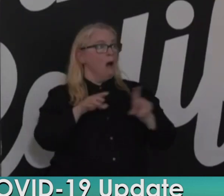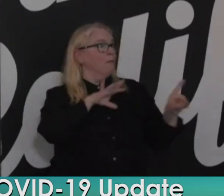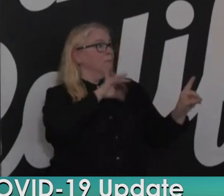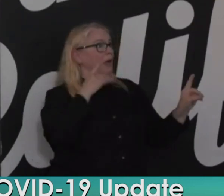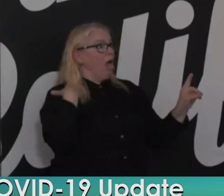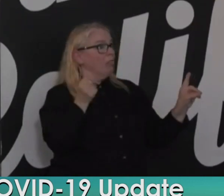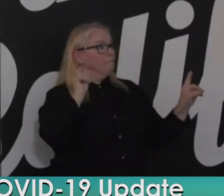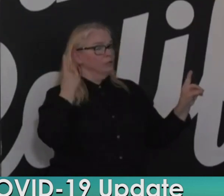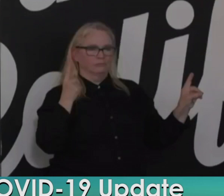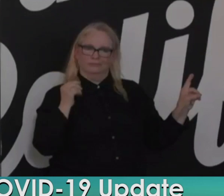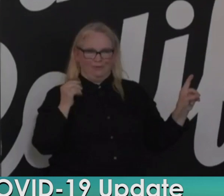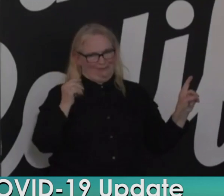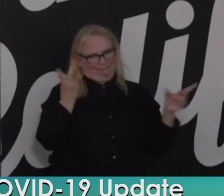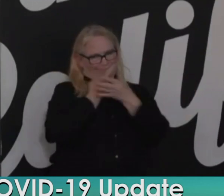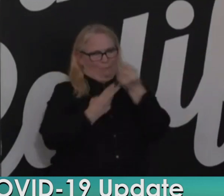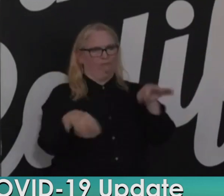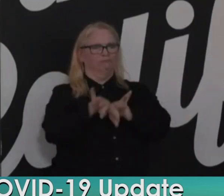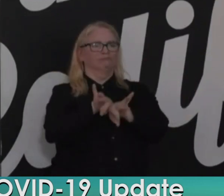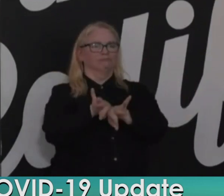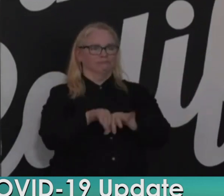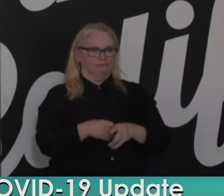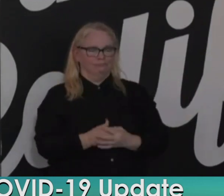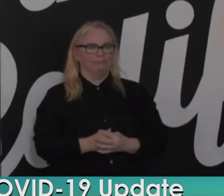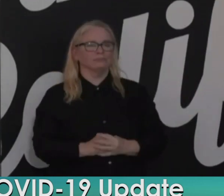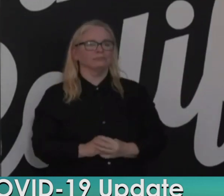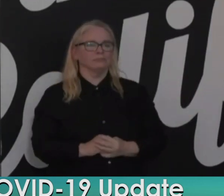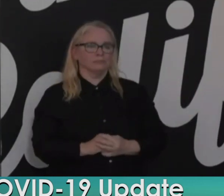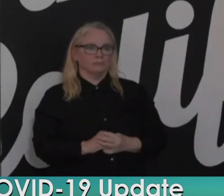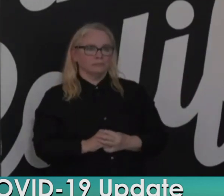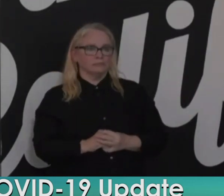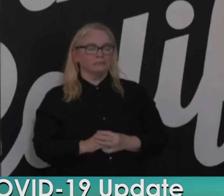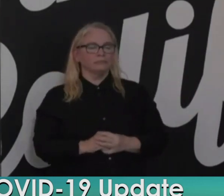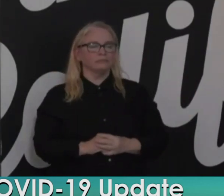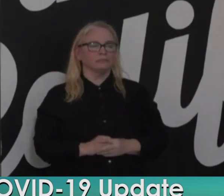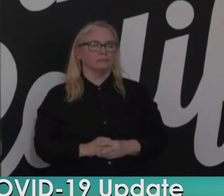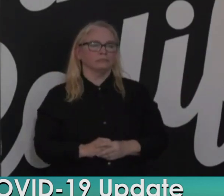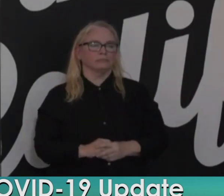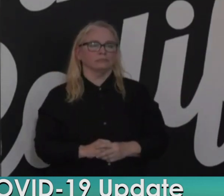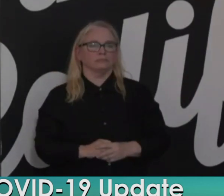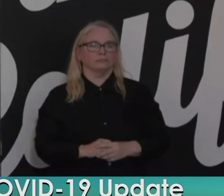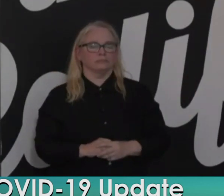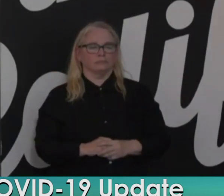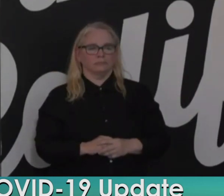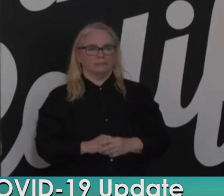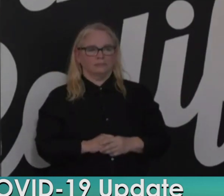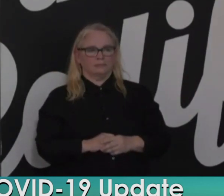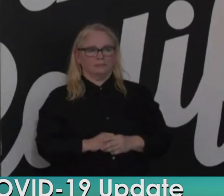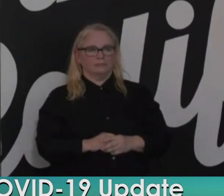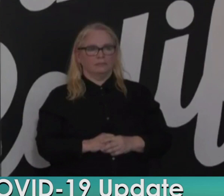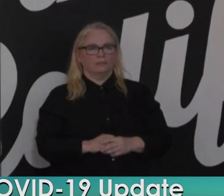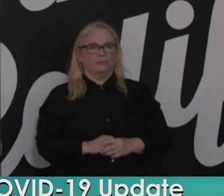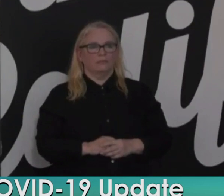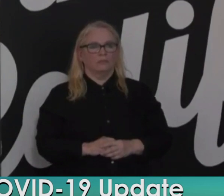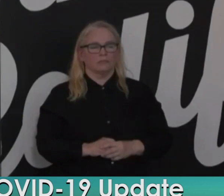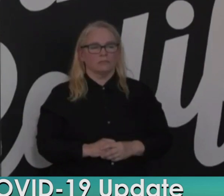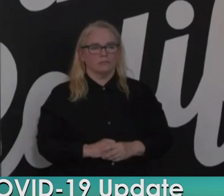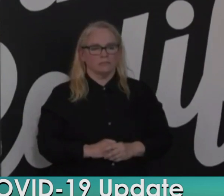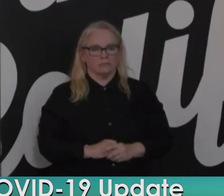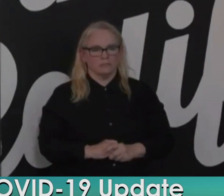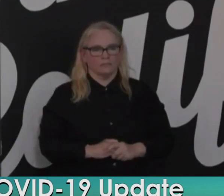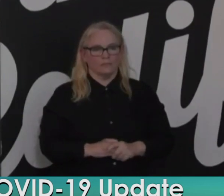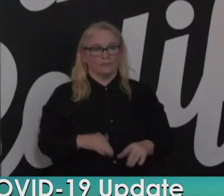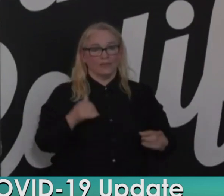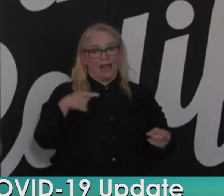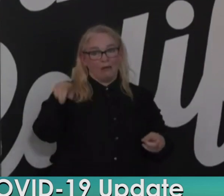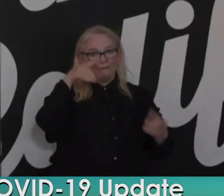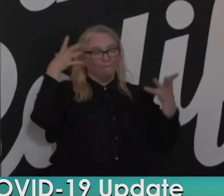both. And so you have now said to us, and we are